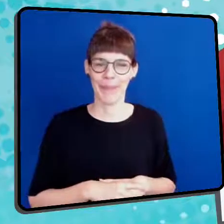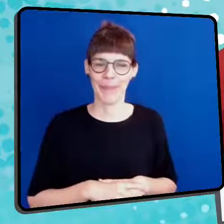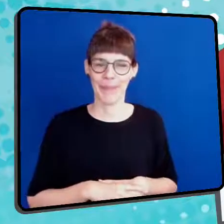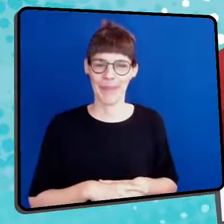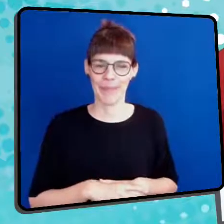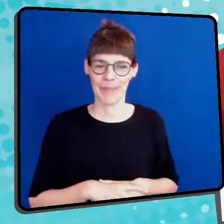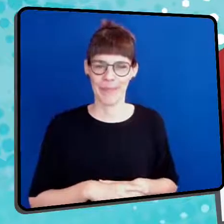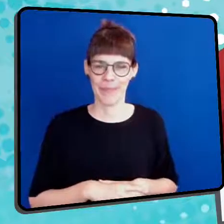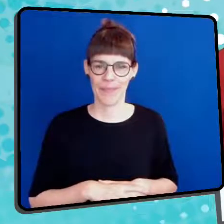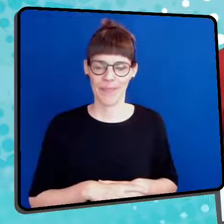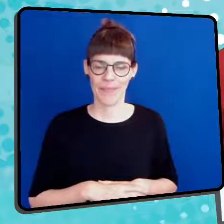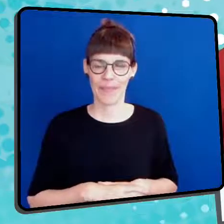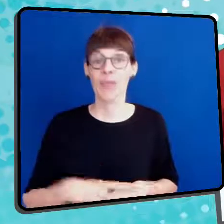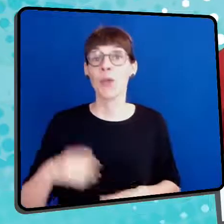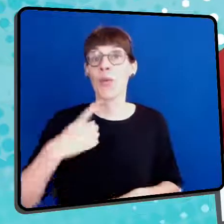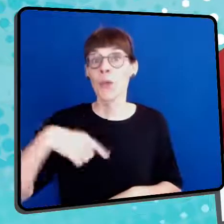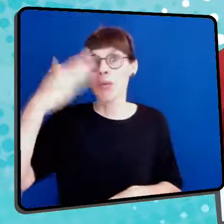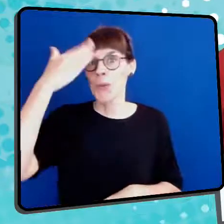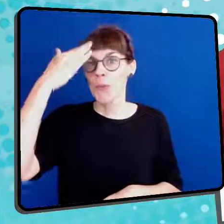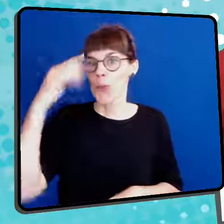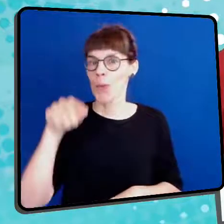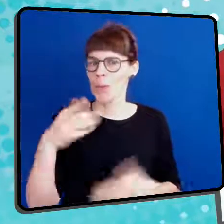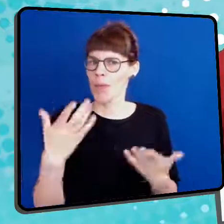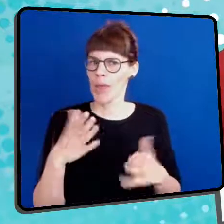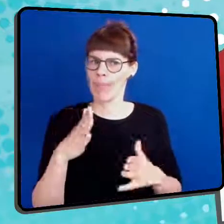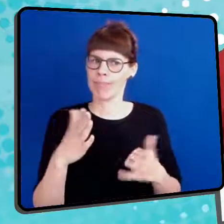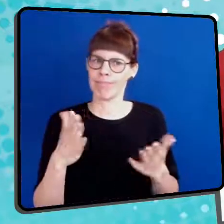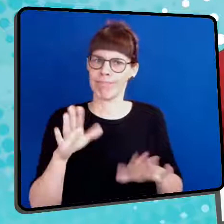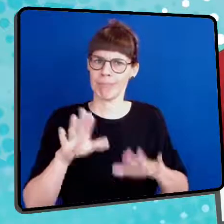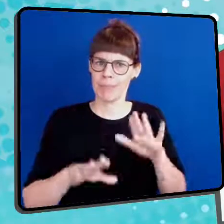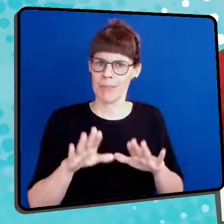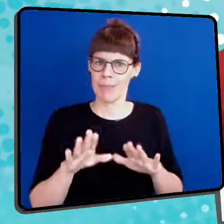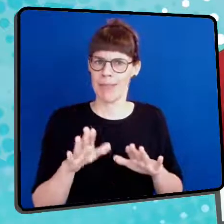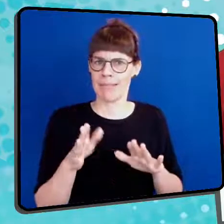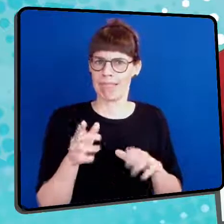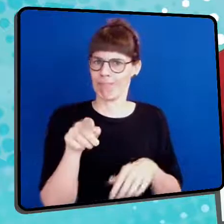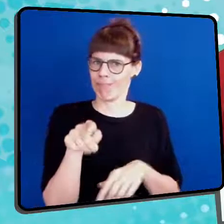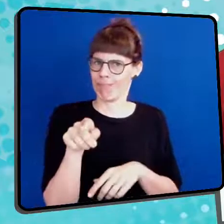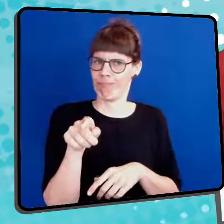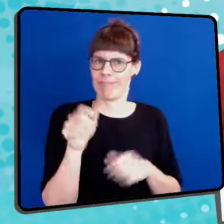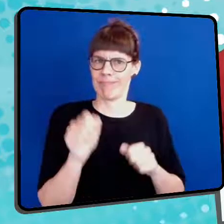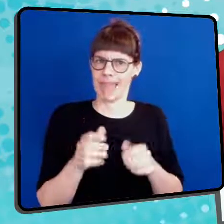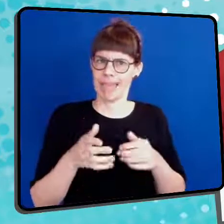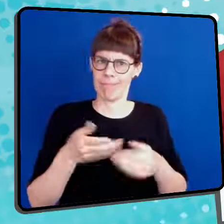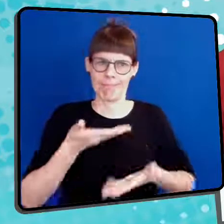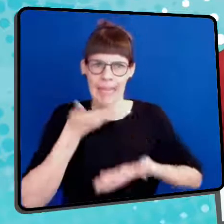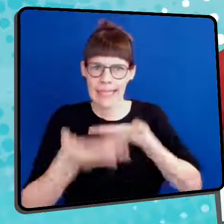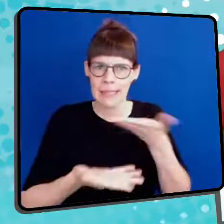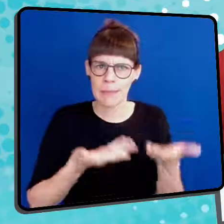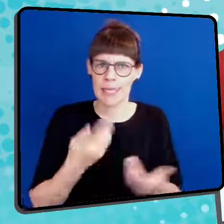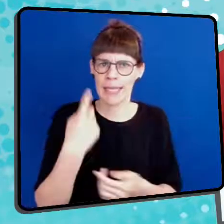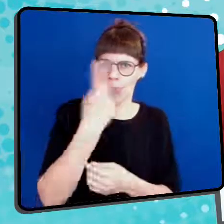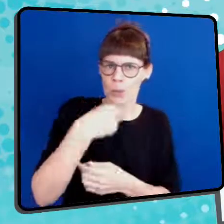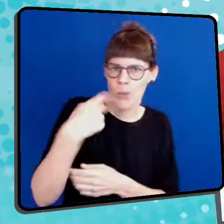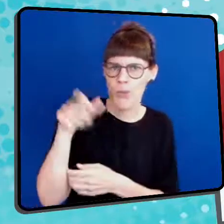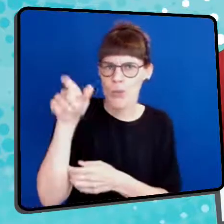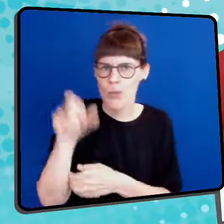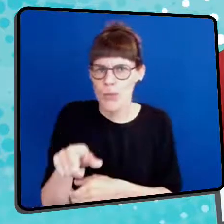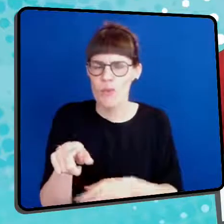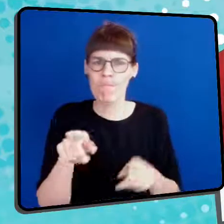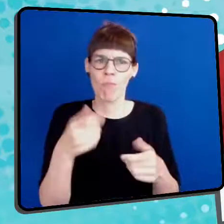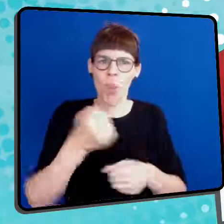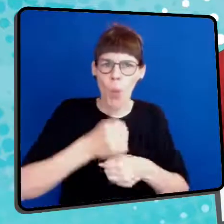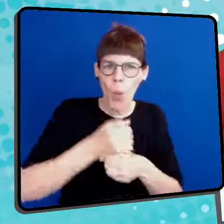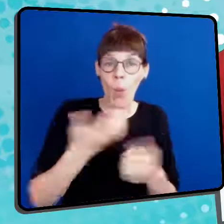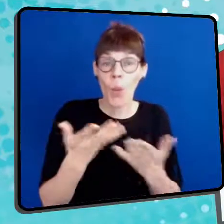guess we know you very well, Eve, but can you tell all of our audience who you are and what you do in AI? Sure, thank